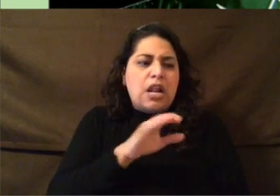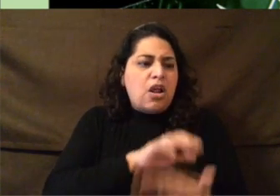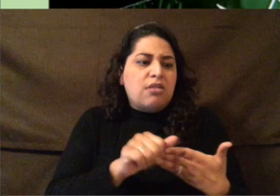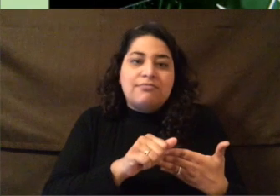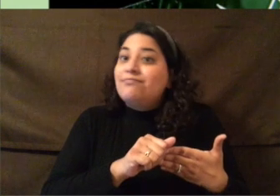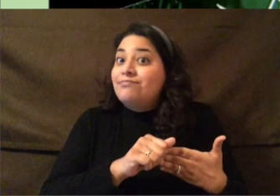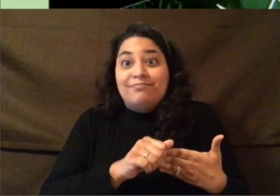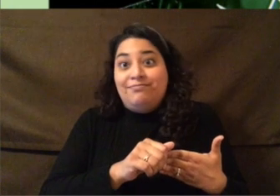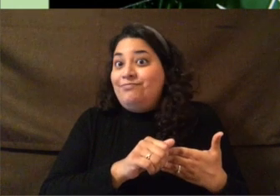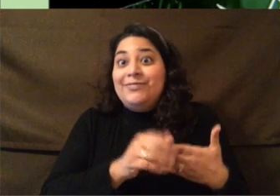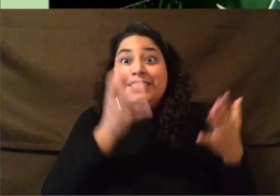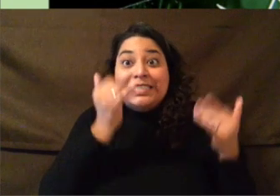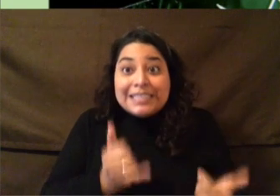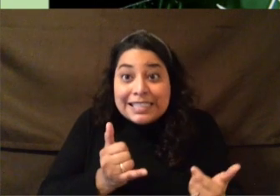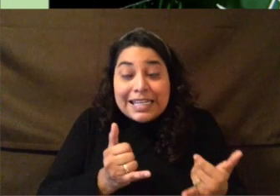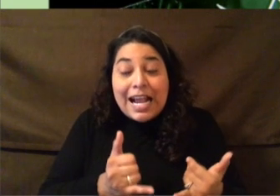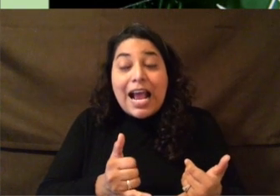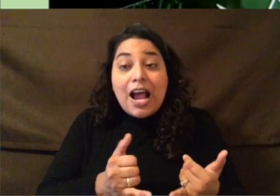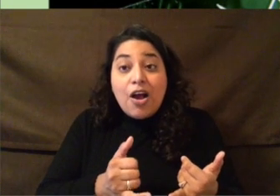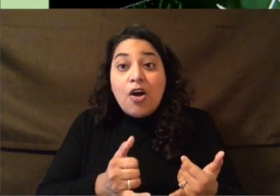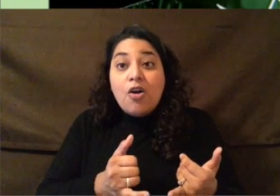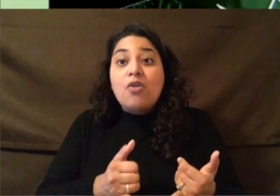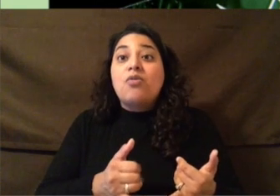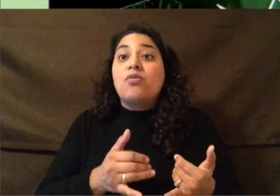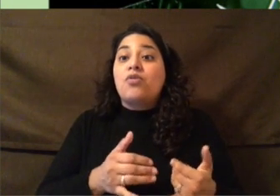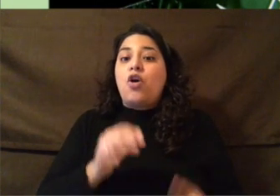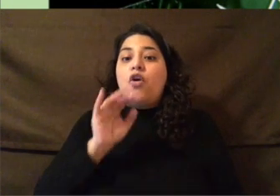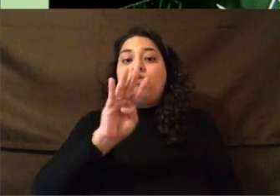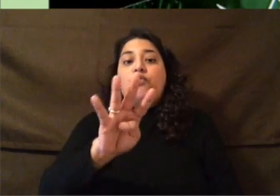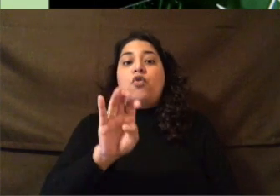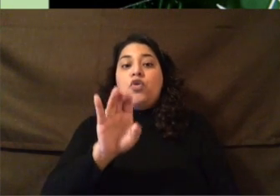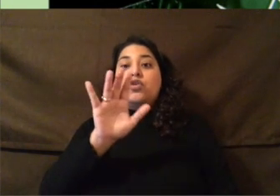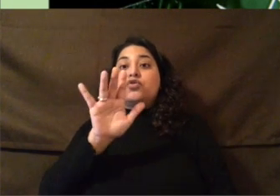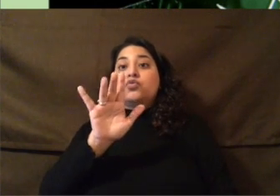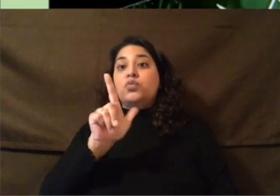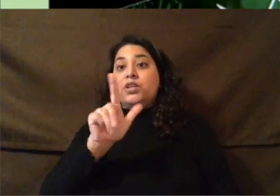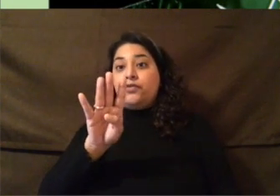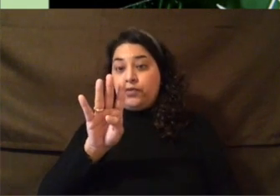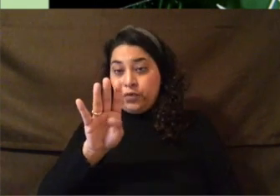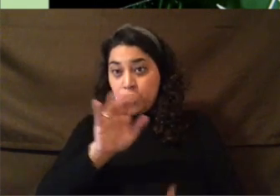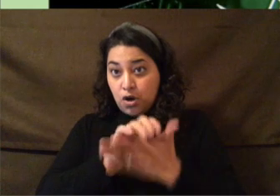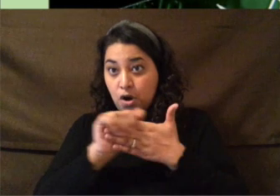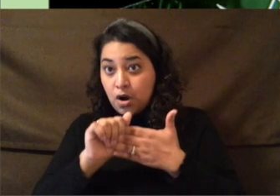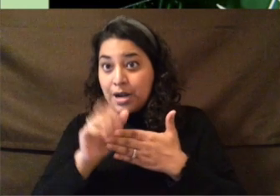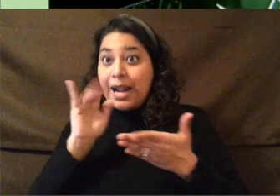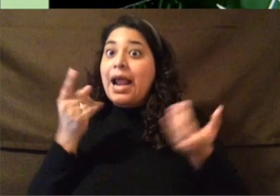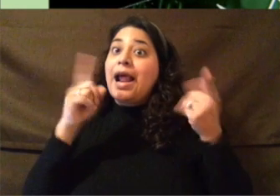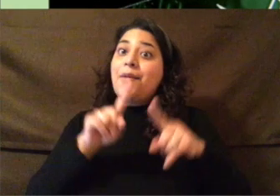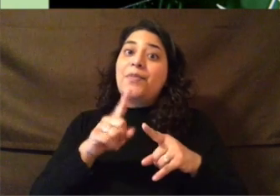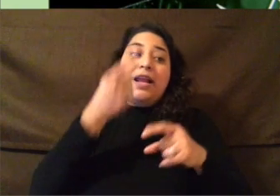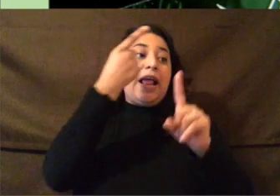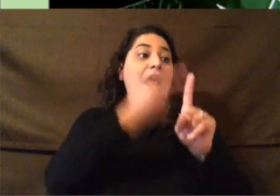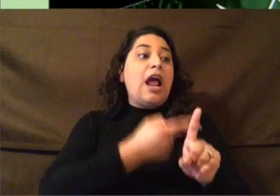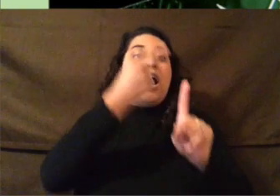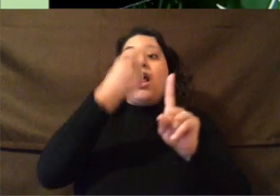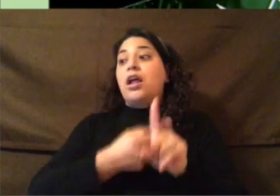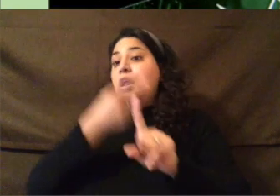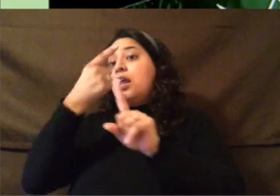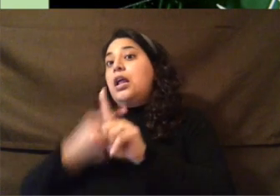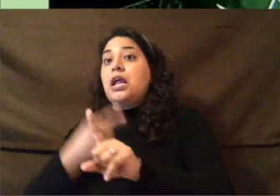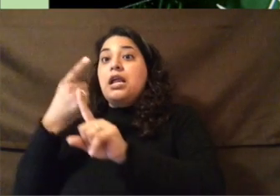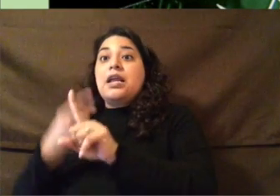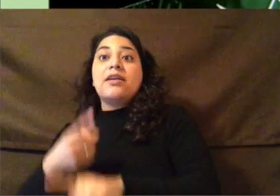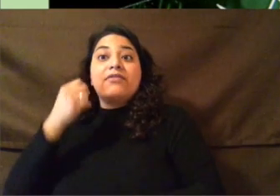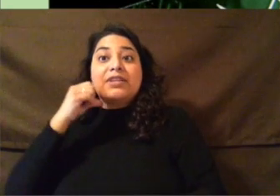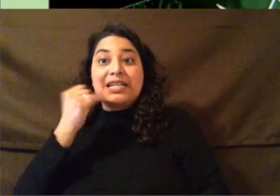not $399. Your new bill is going to be $424. And that happens